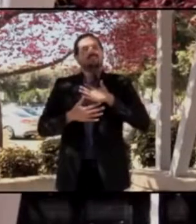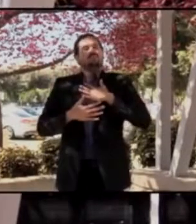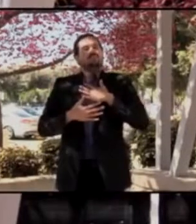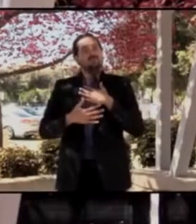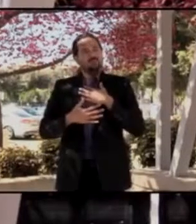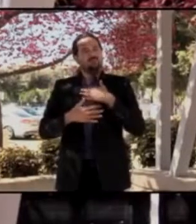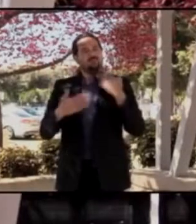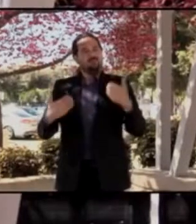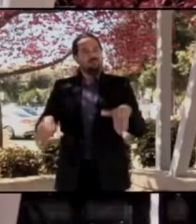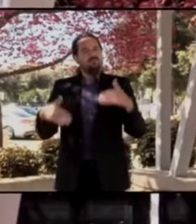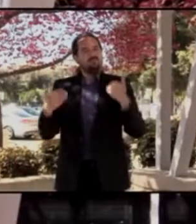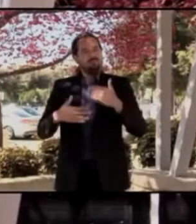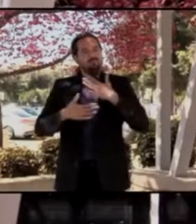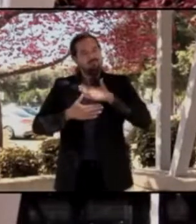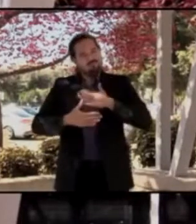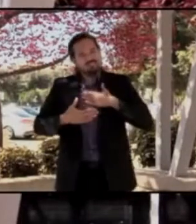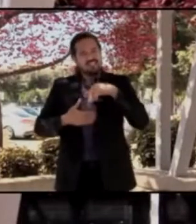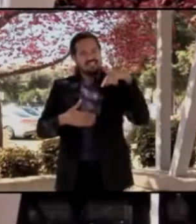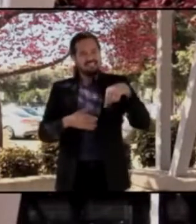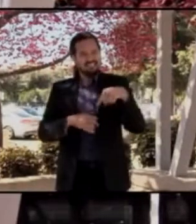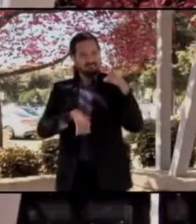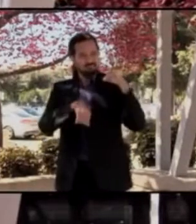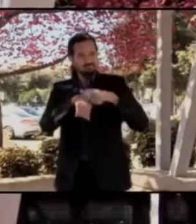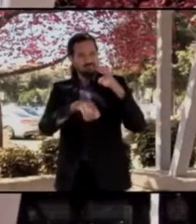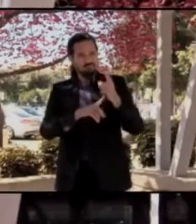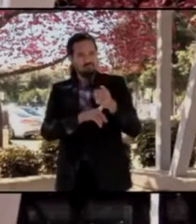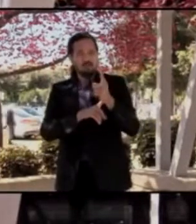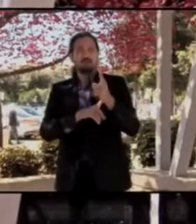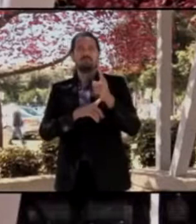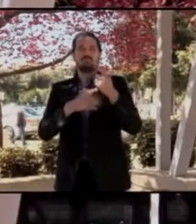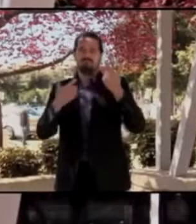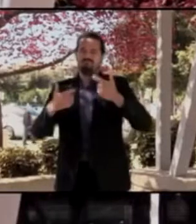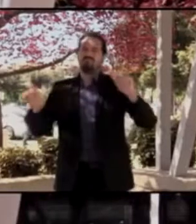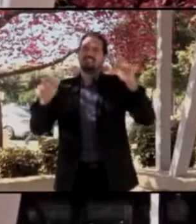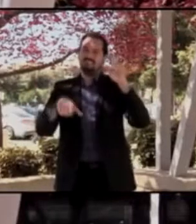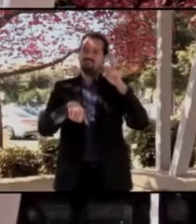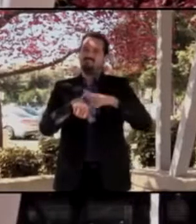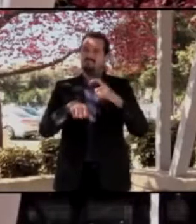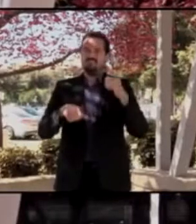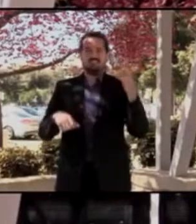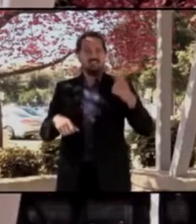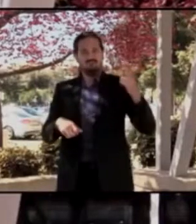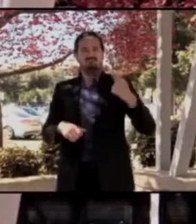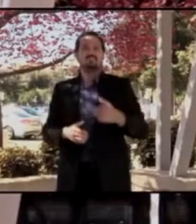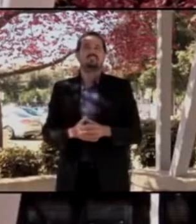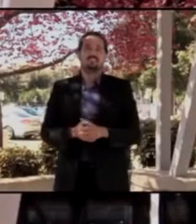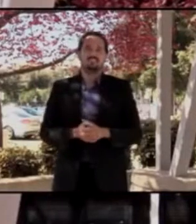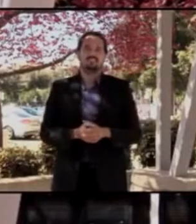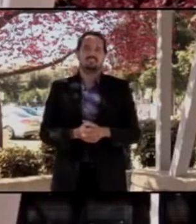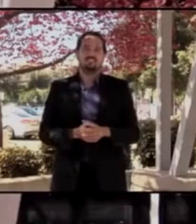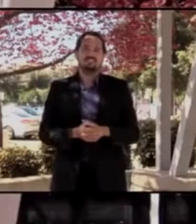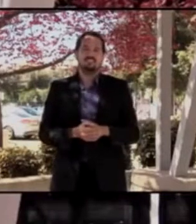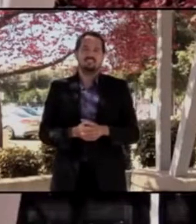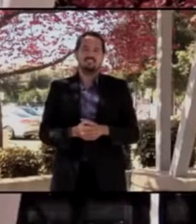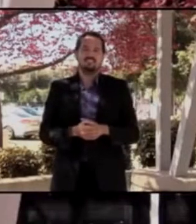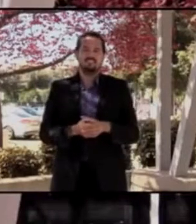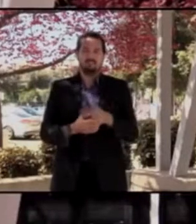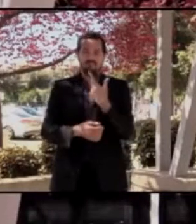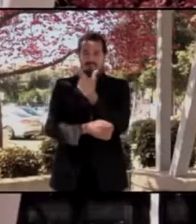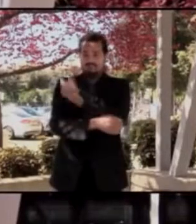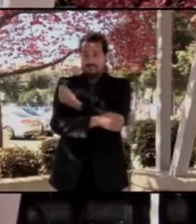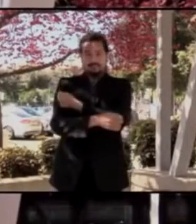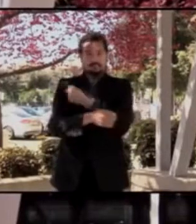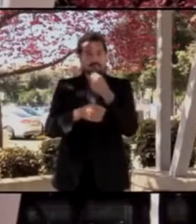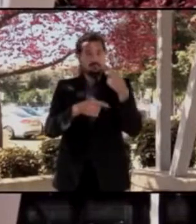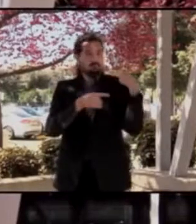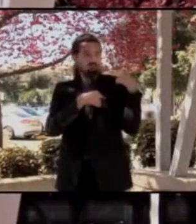deal, especially because the vaccine hasn't been available in our community for that long. And remember, it started